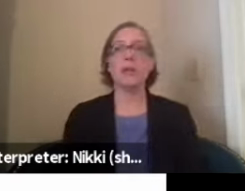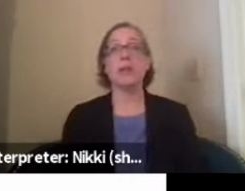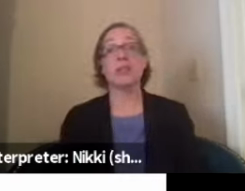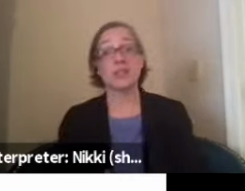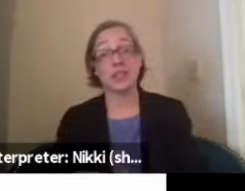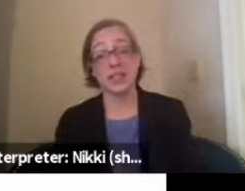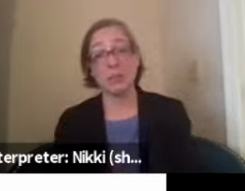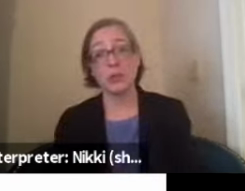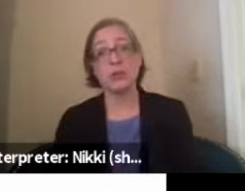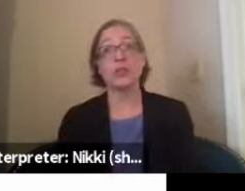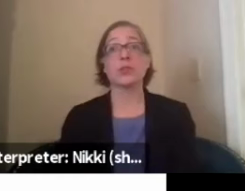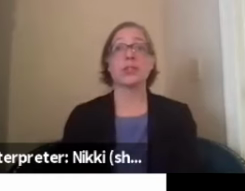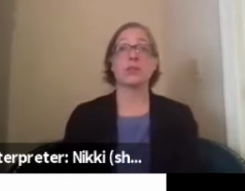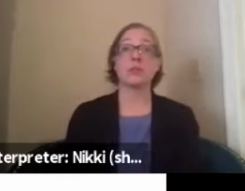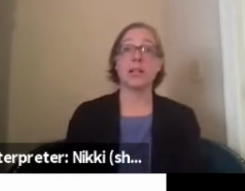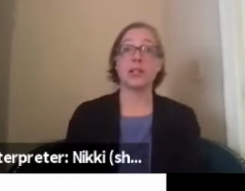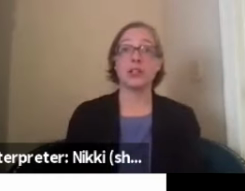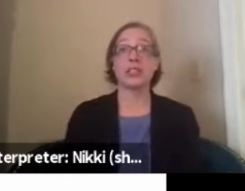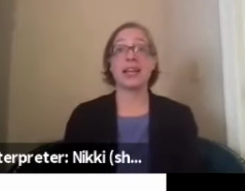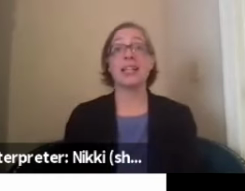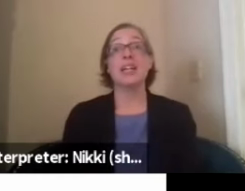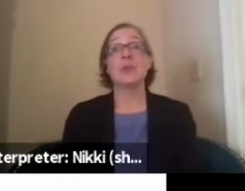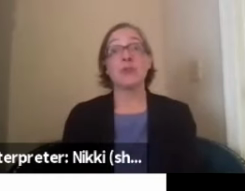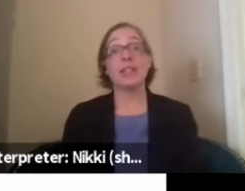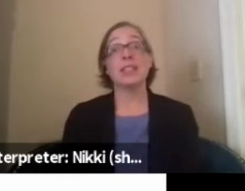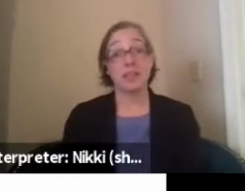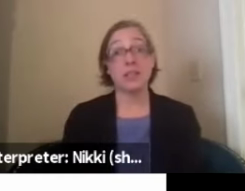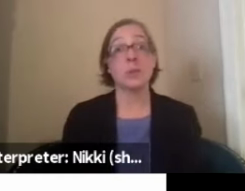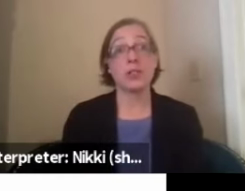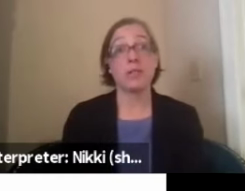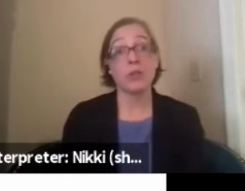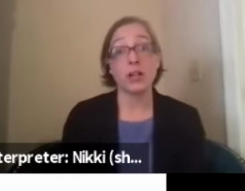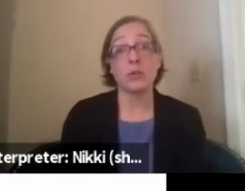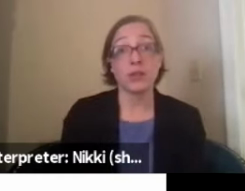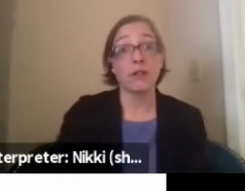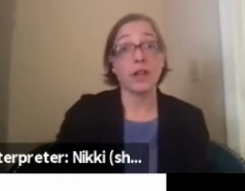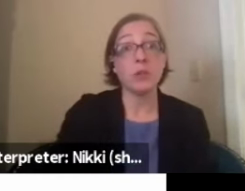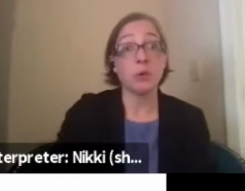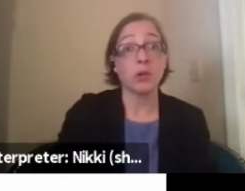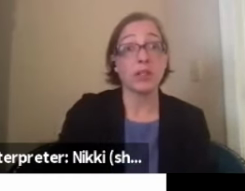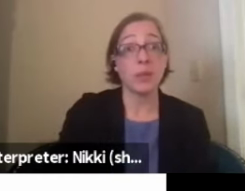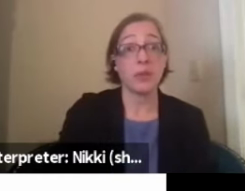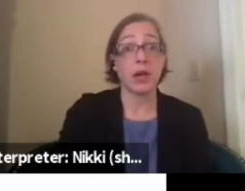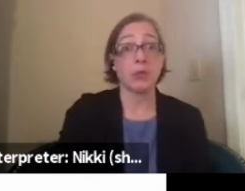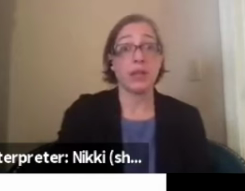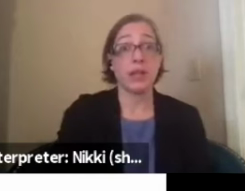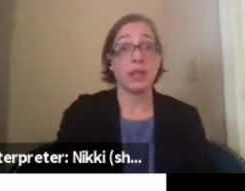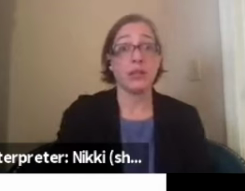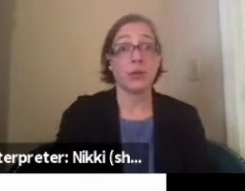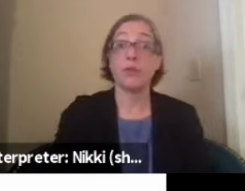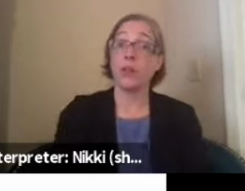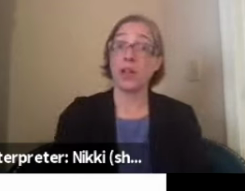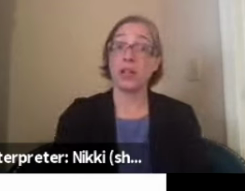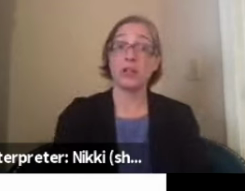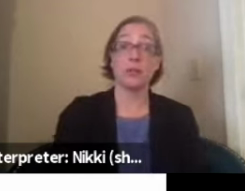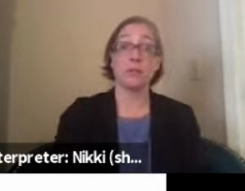mom, but this example shows that there were some barriers that prevented this person from talking with their family more in depth about what they needed to